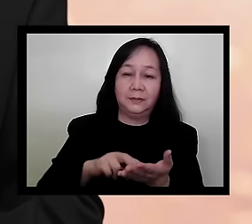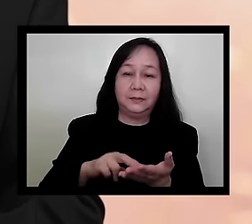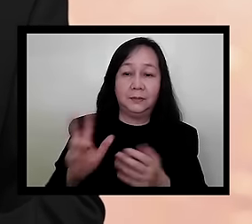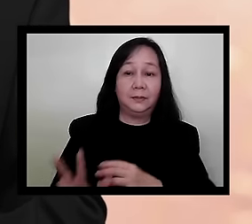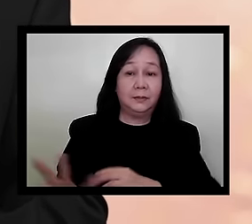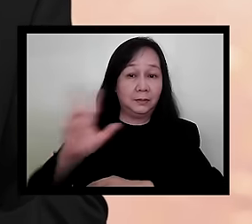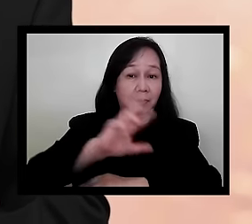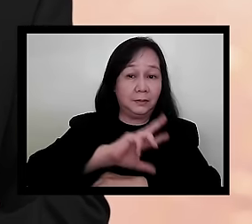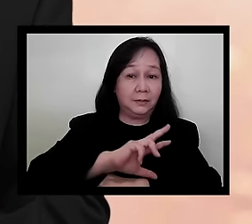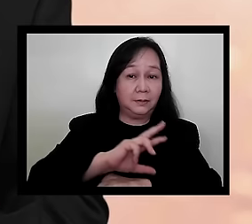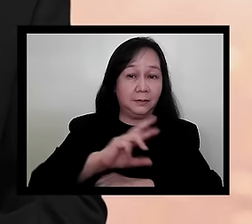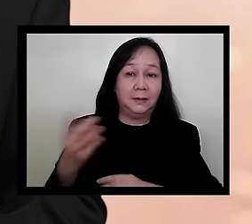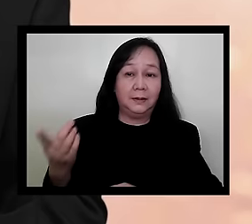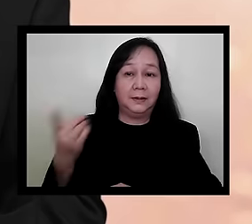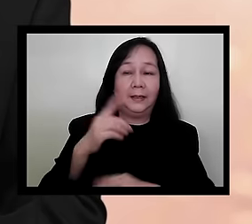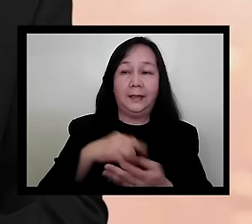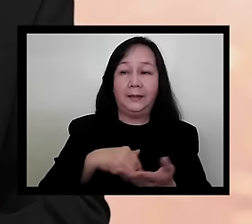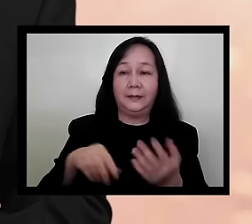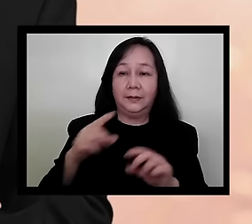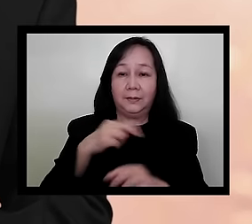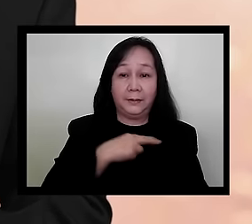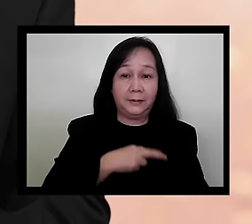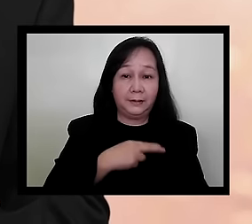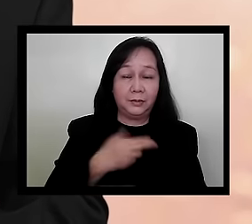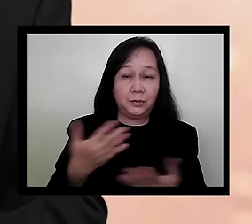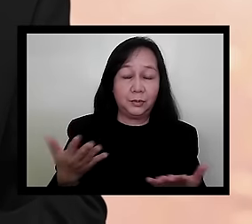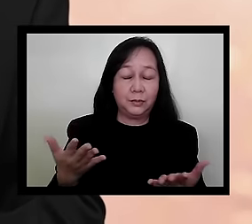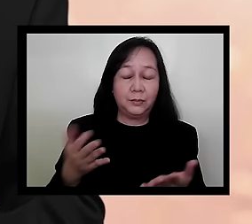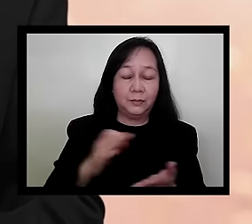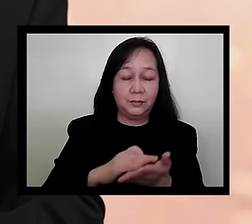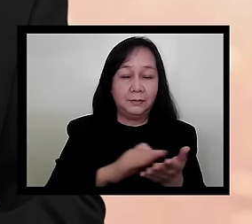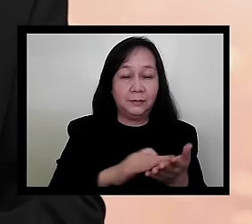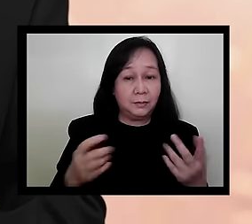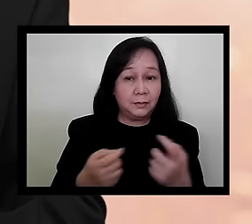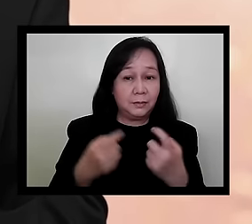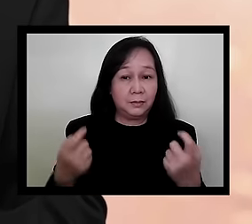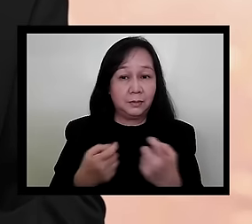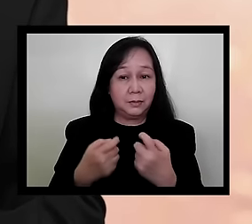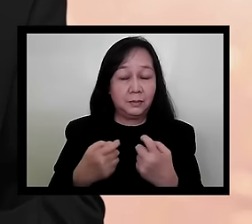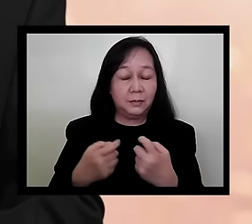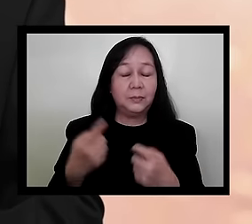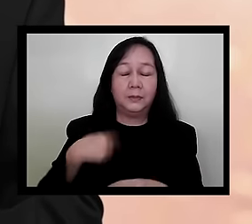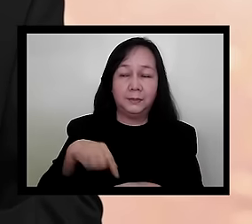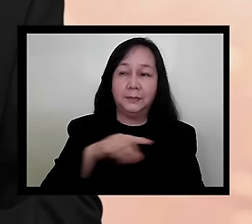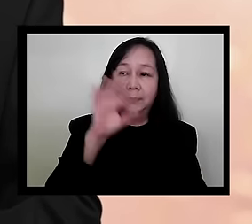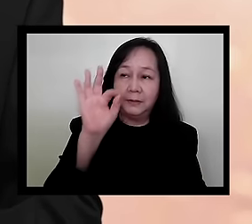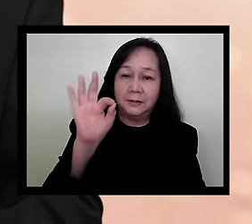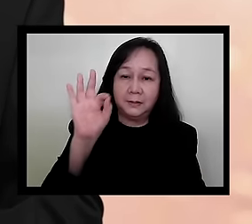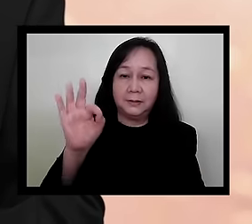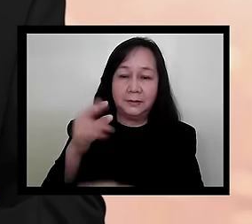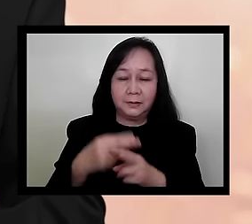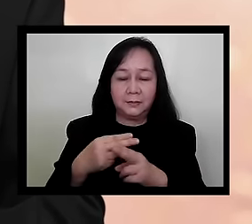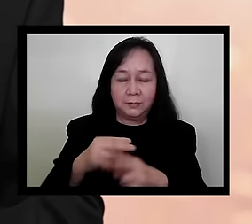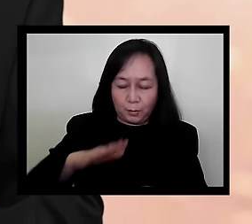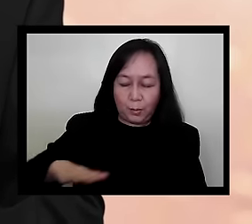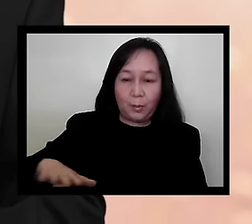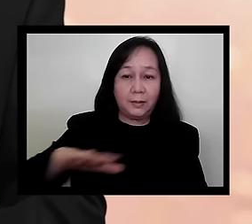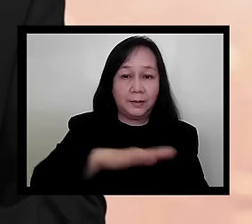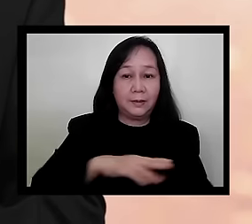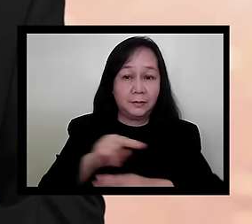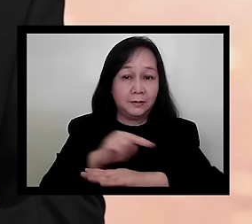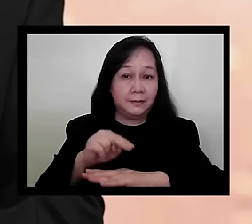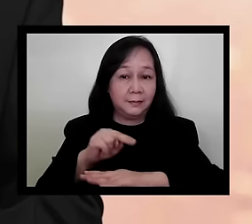third day and that repentance for the Forgiveness of sins would be preached in his name to all the